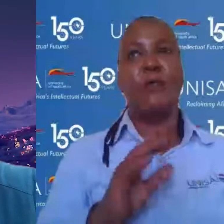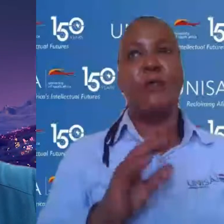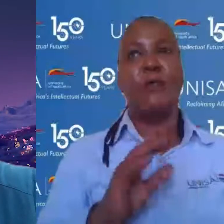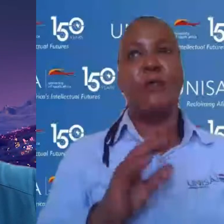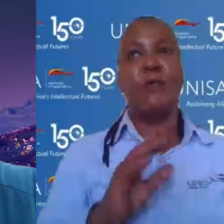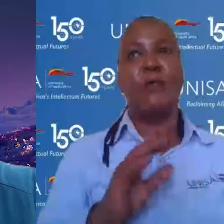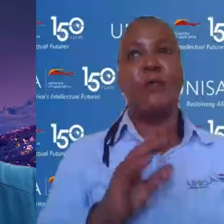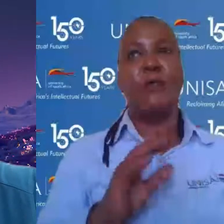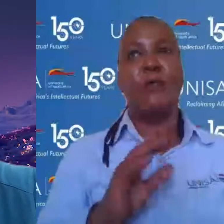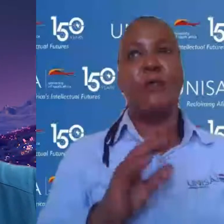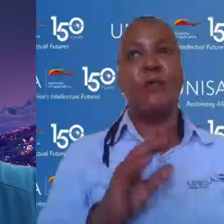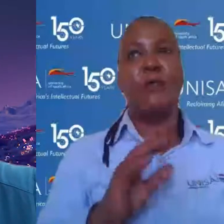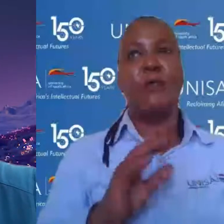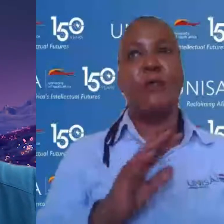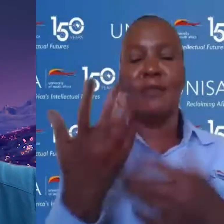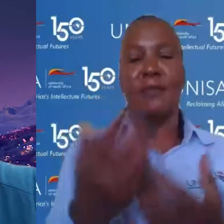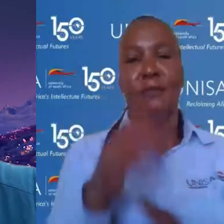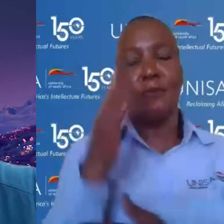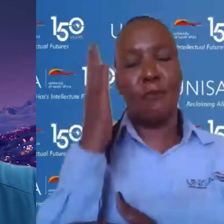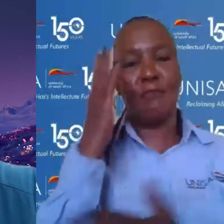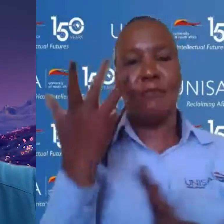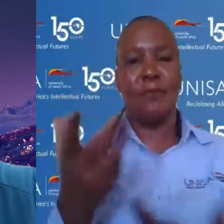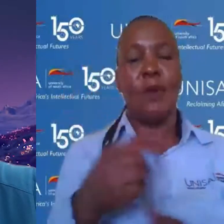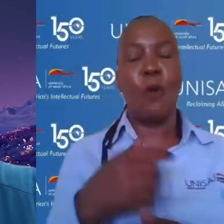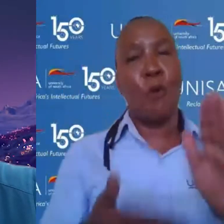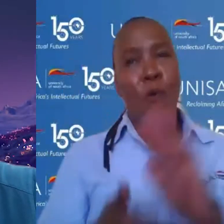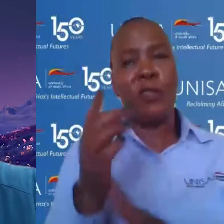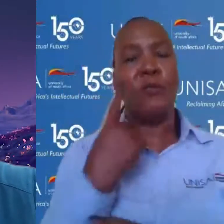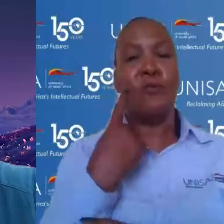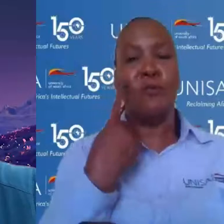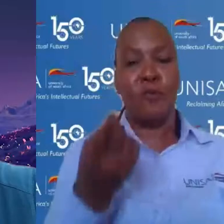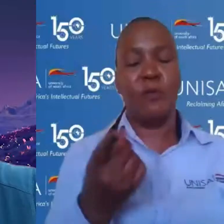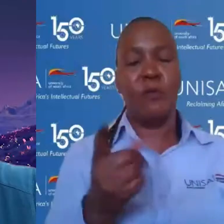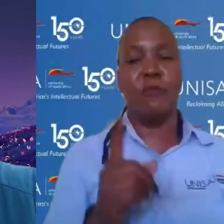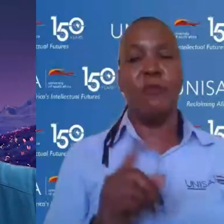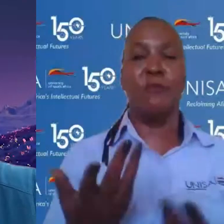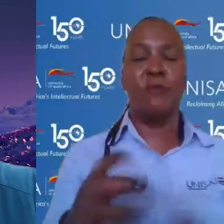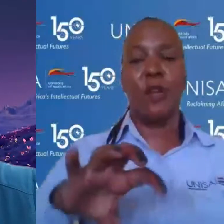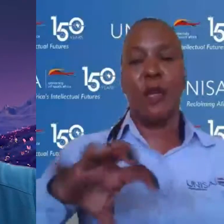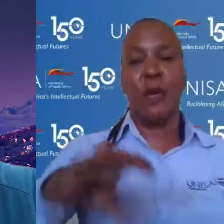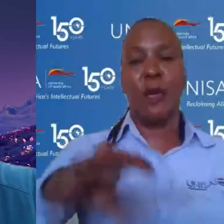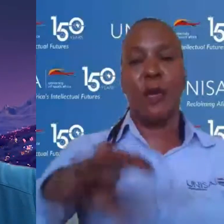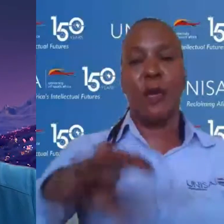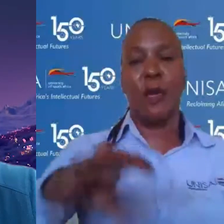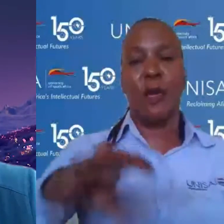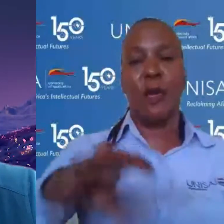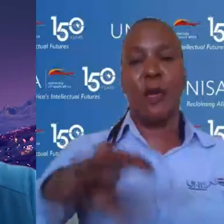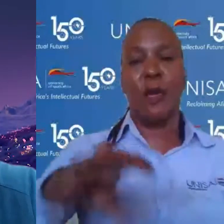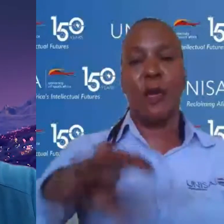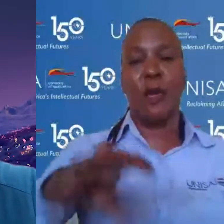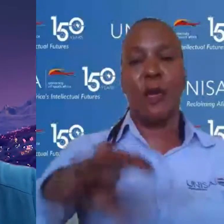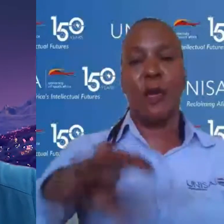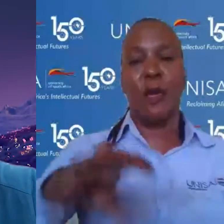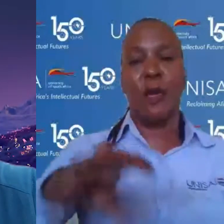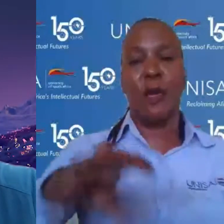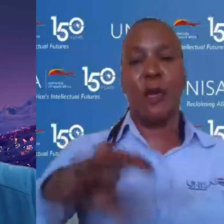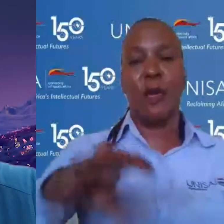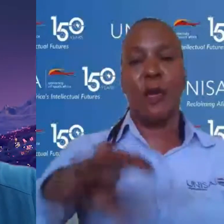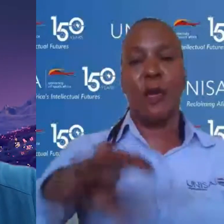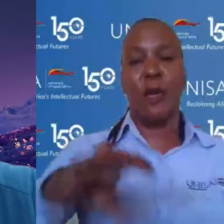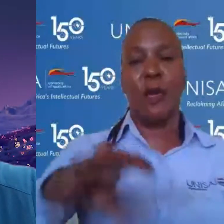friends, So please go to a campus near you and do that student card, and have that feeling